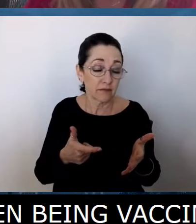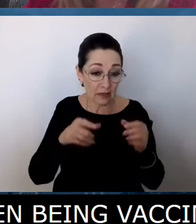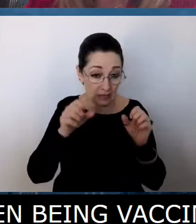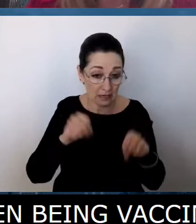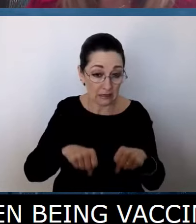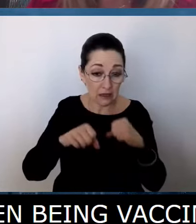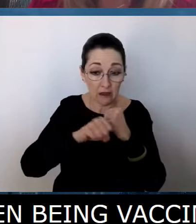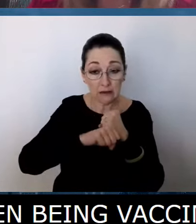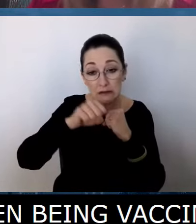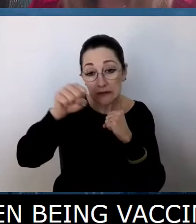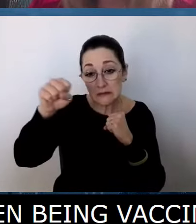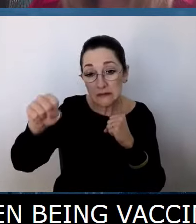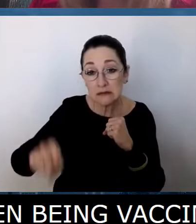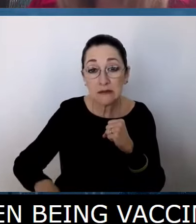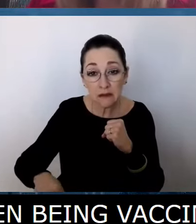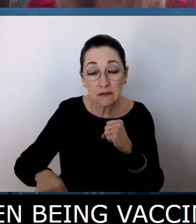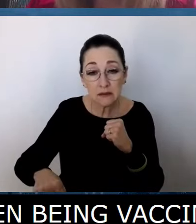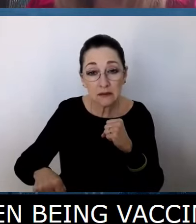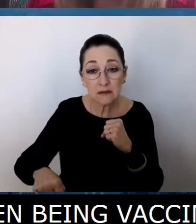beyond that because of this?